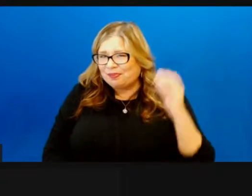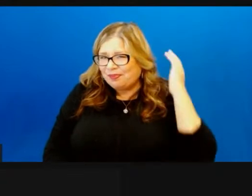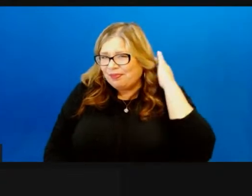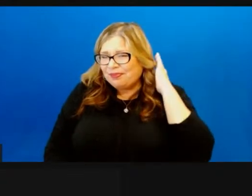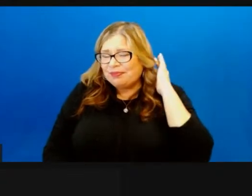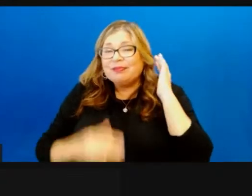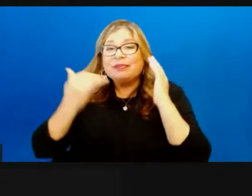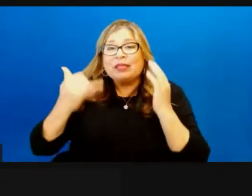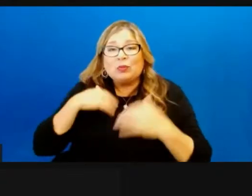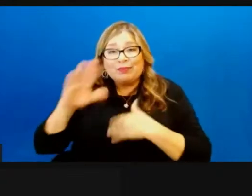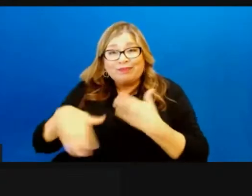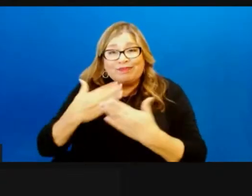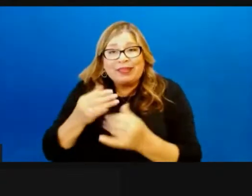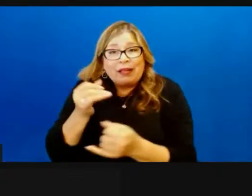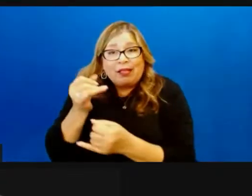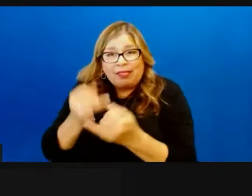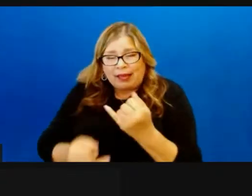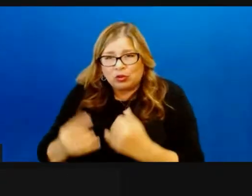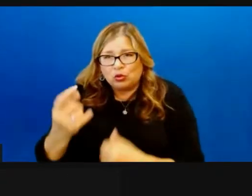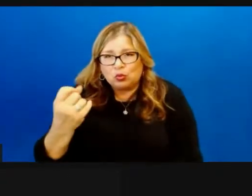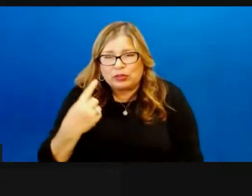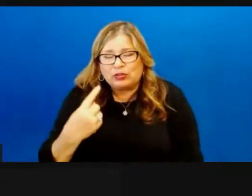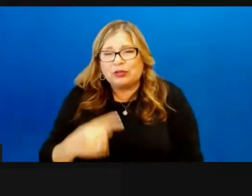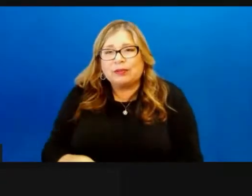That's Hal Eisner with Fox 11.